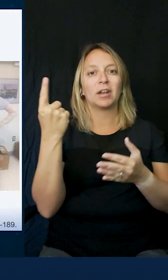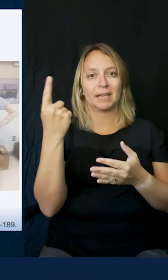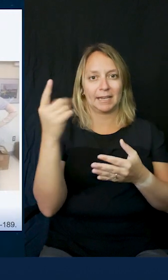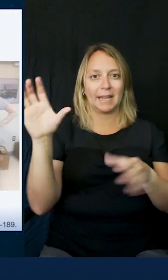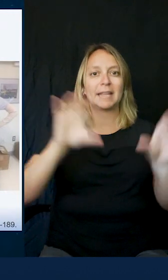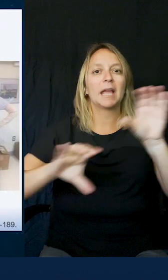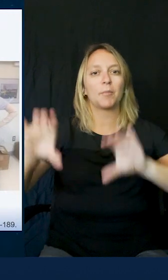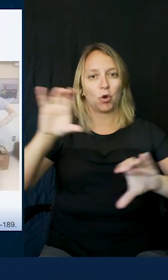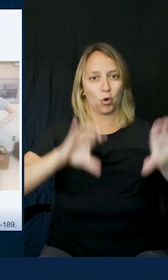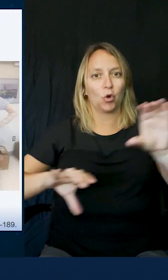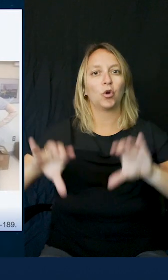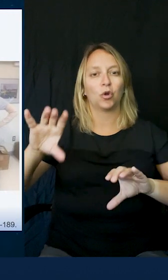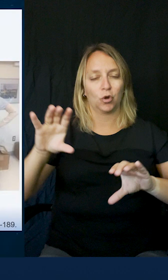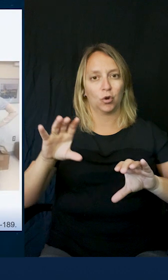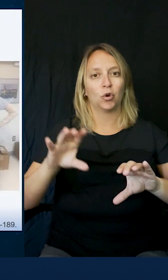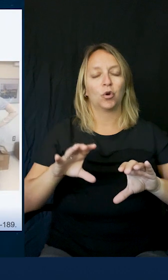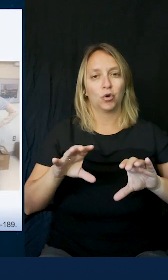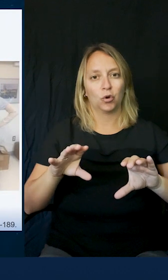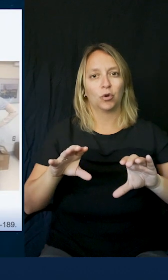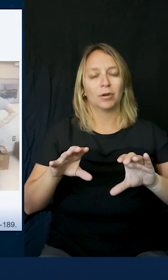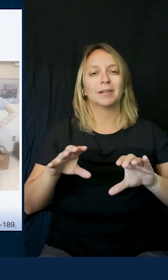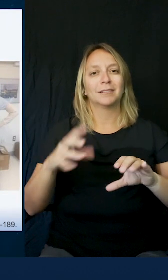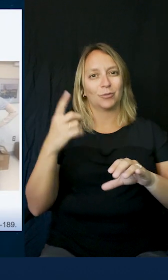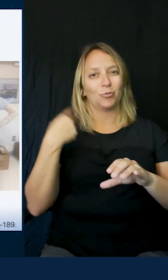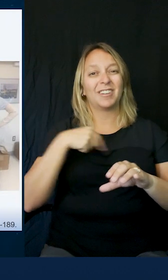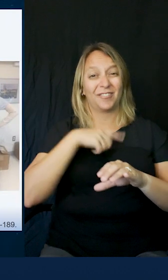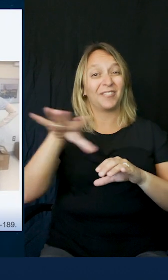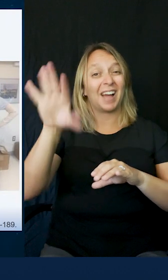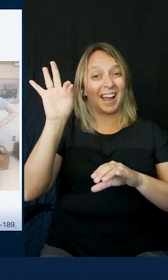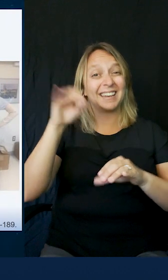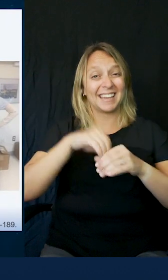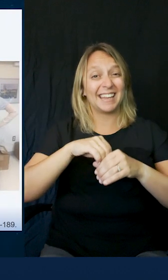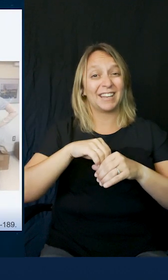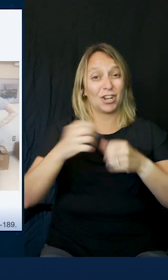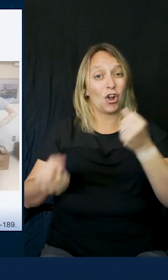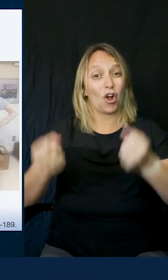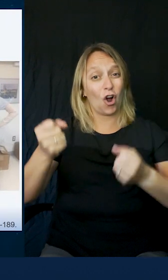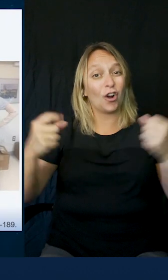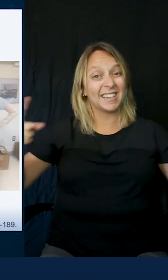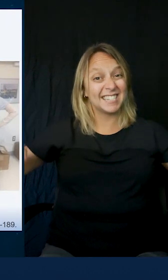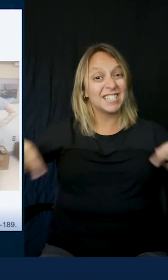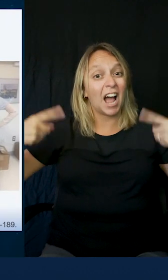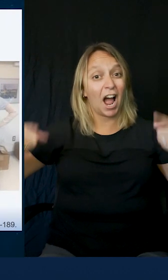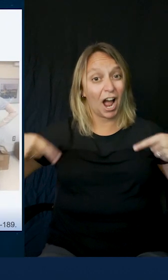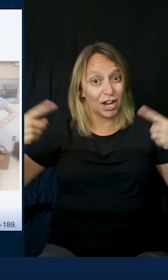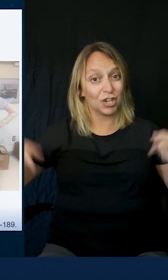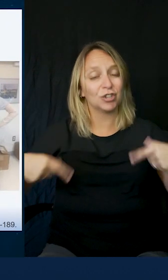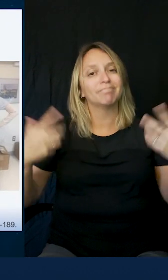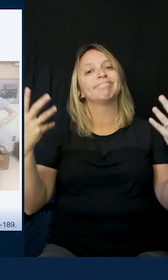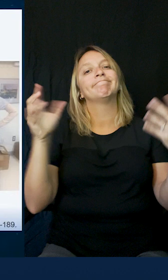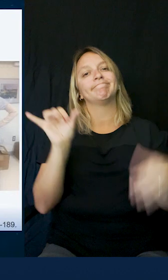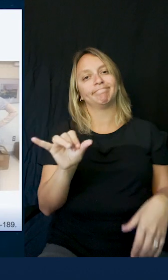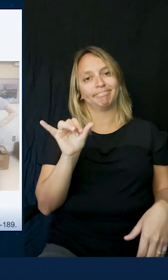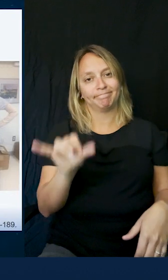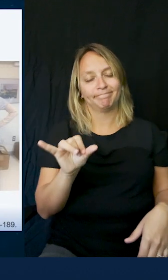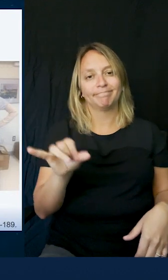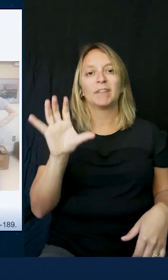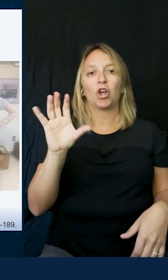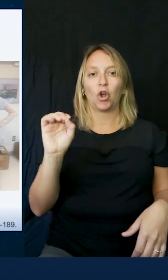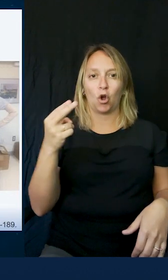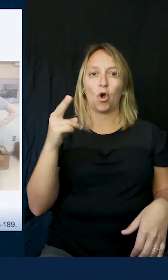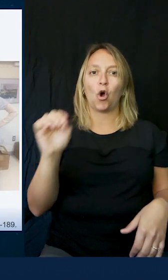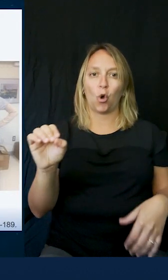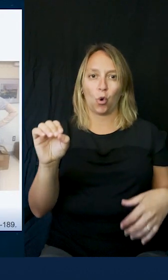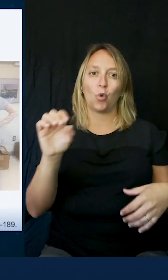within tires in common cars as the key toxicant that these coho salmon are